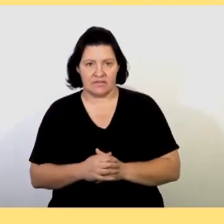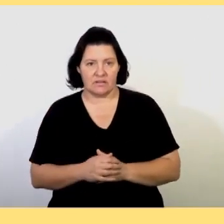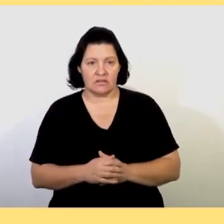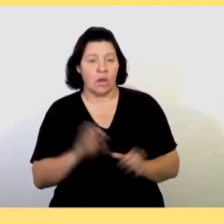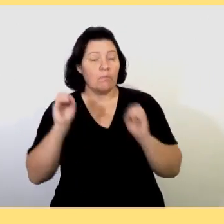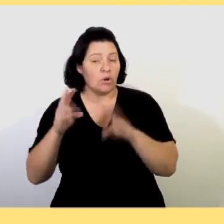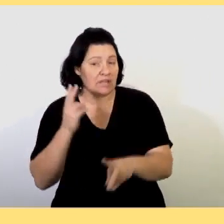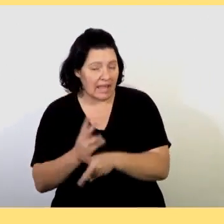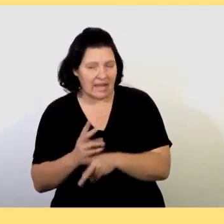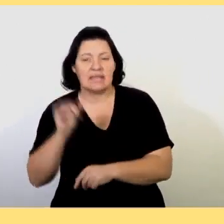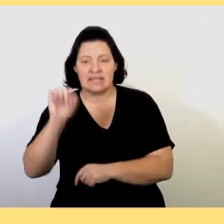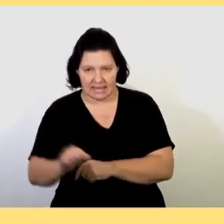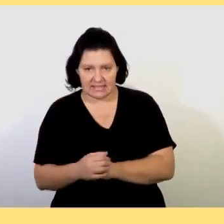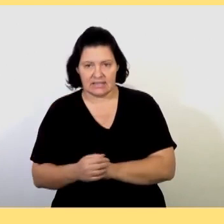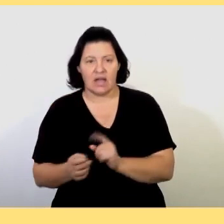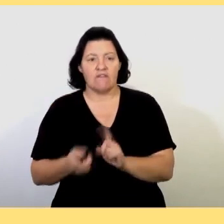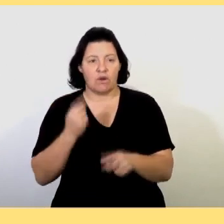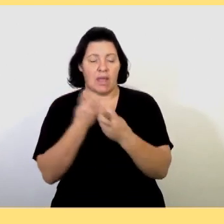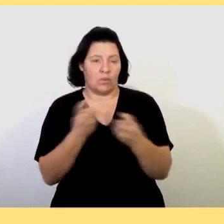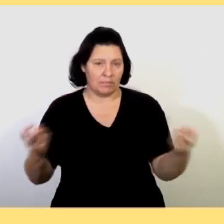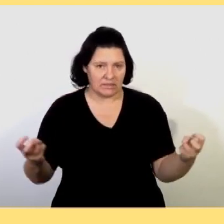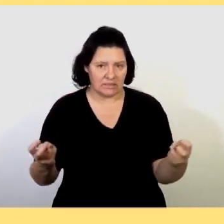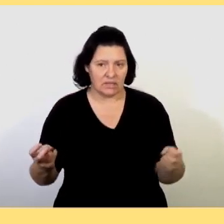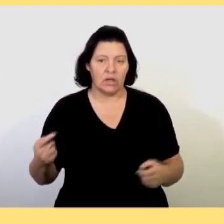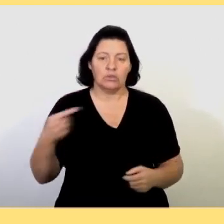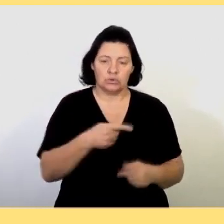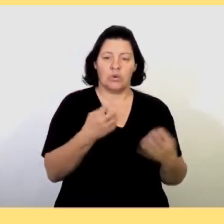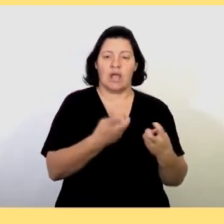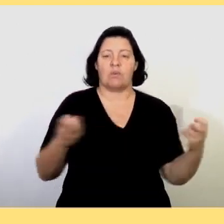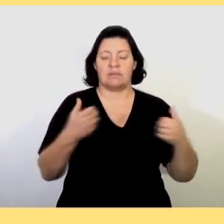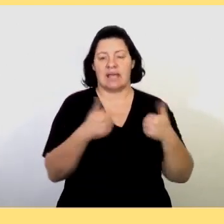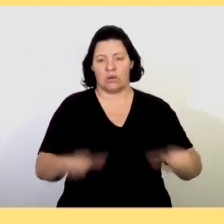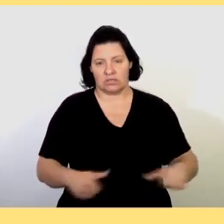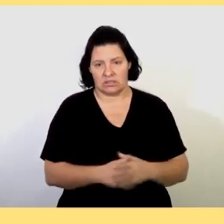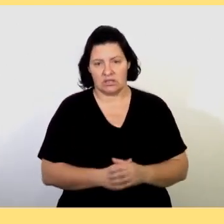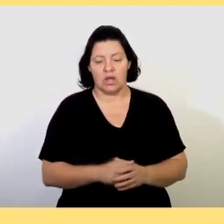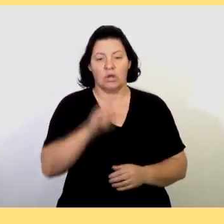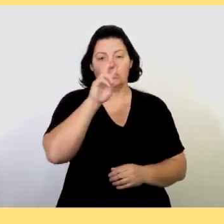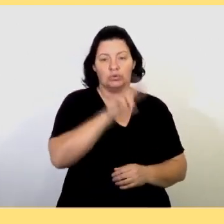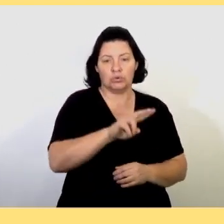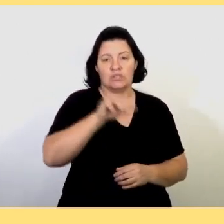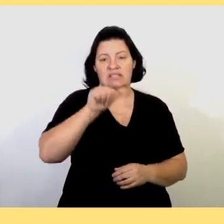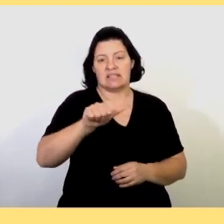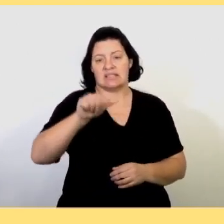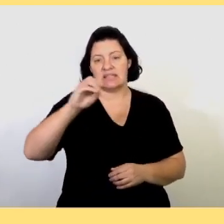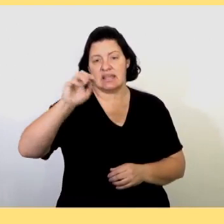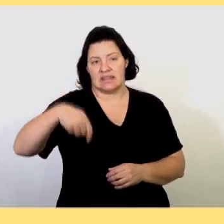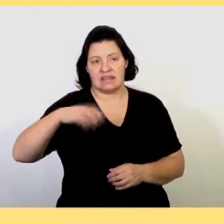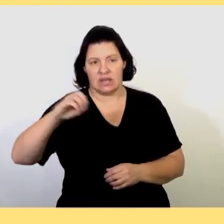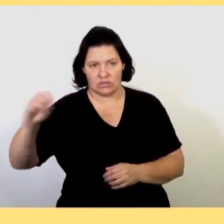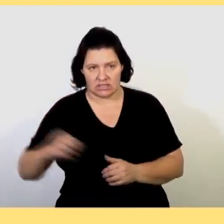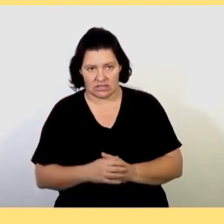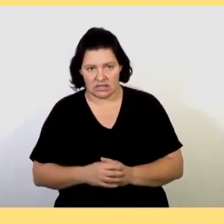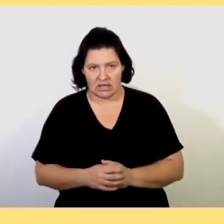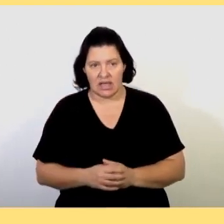461,935. Can I post again? Yes, I'm going to post from the equipment to the equipment account. Then it's